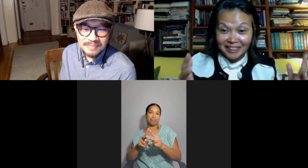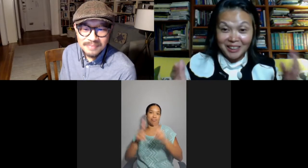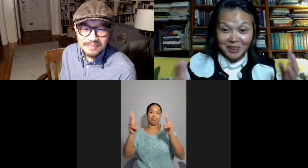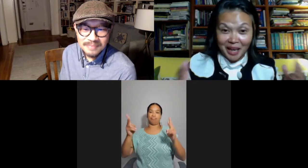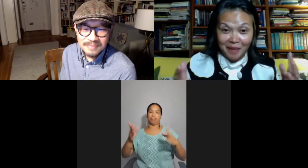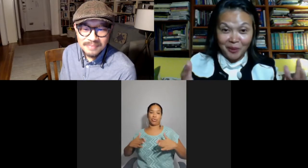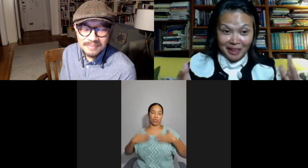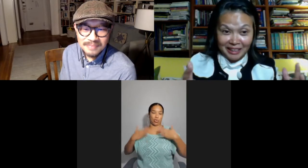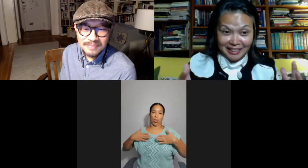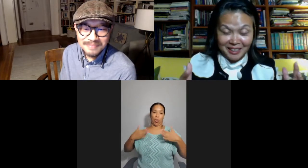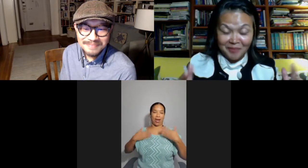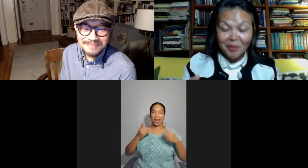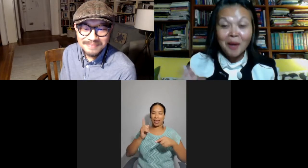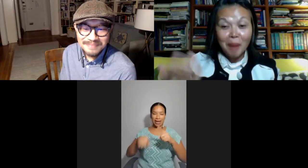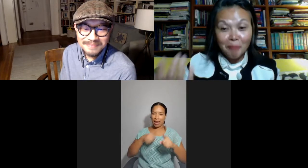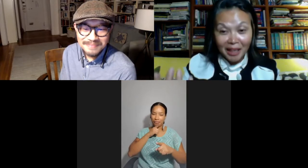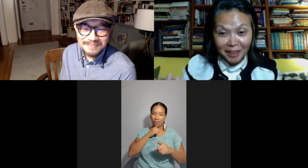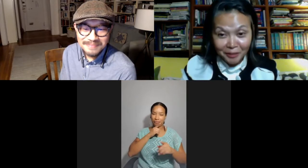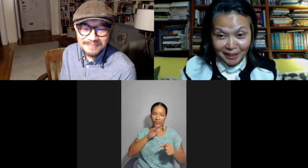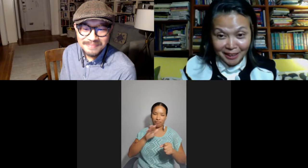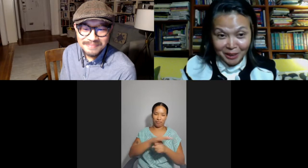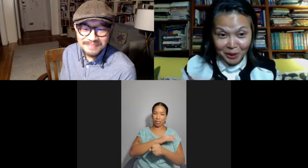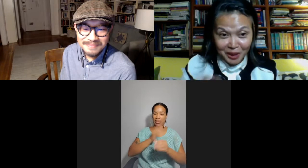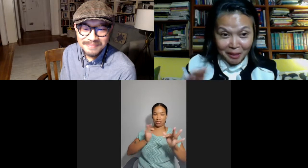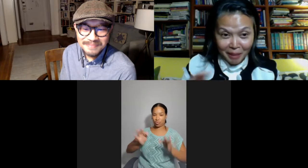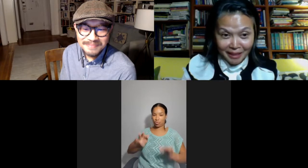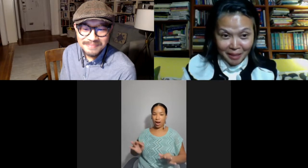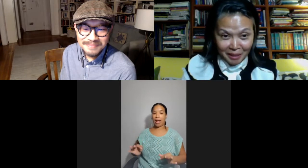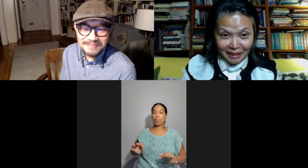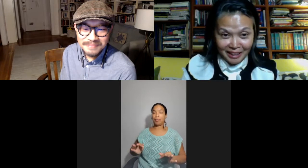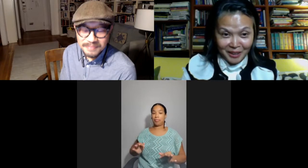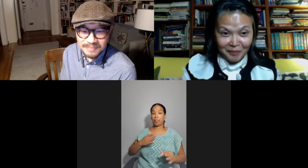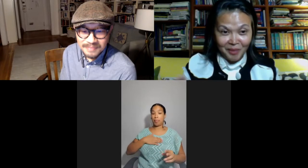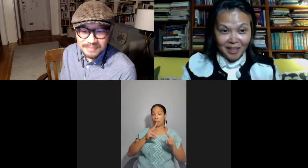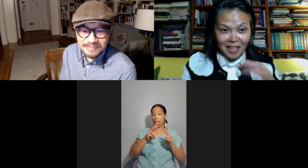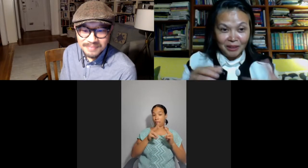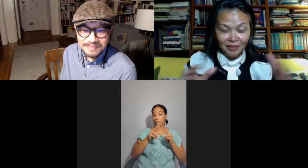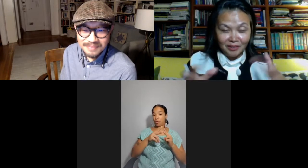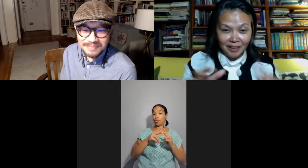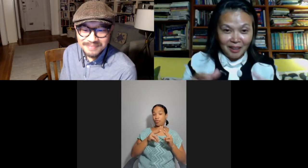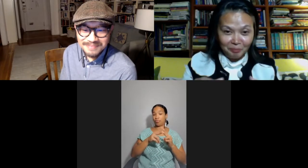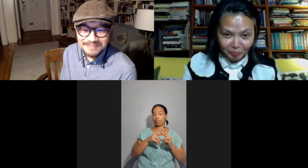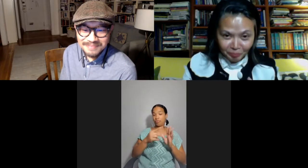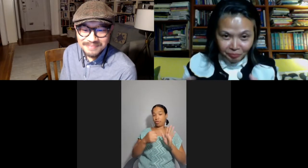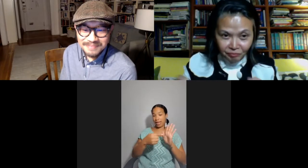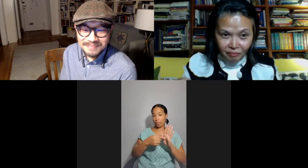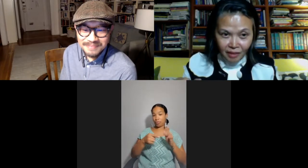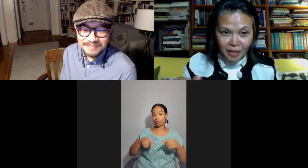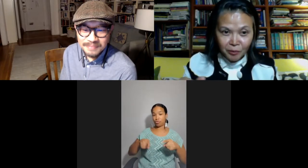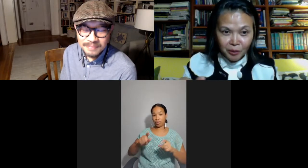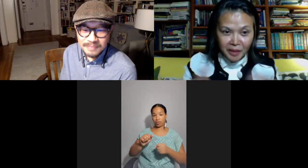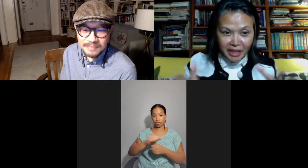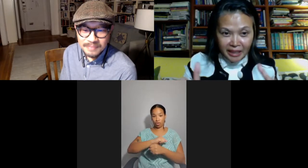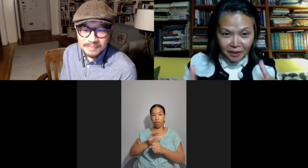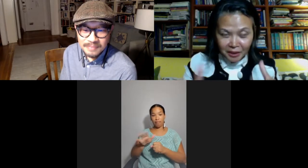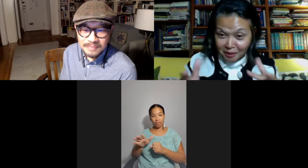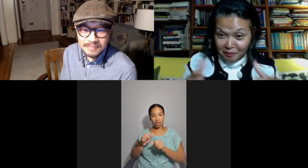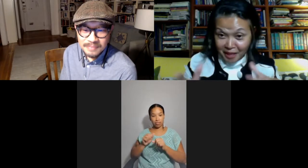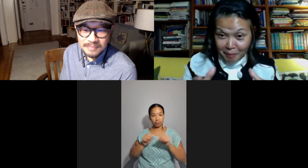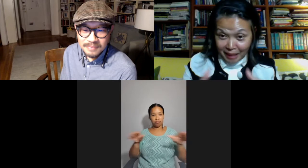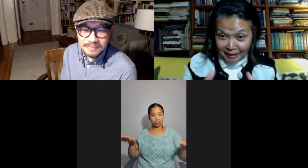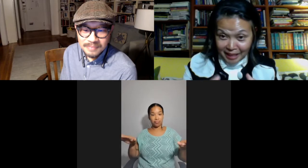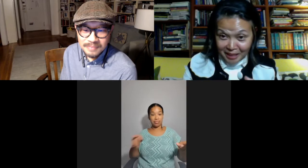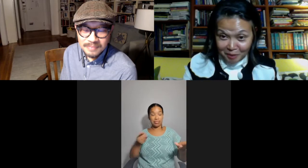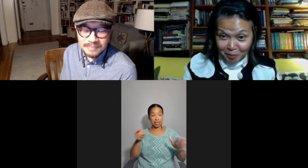quite describe what it is. My partner, for instance, during the pandemic, he was he would read during some